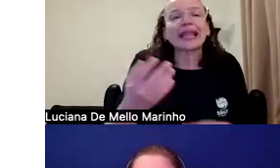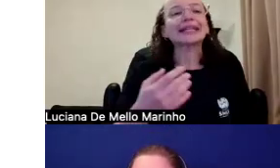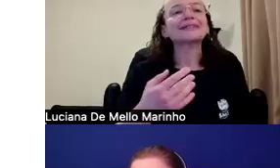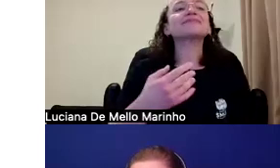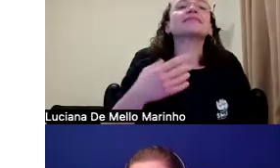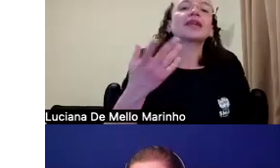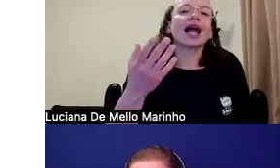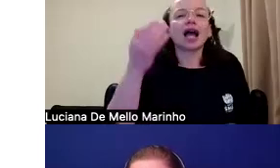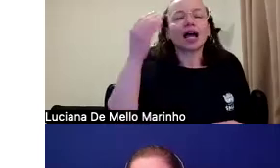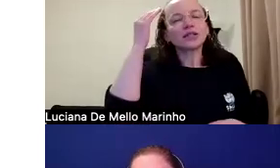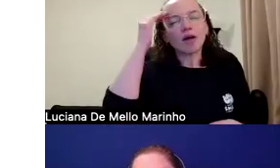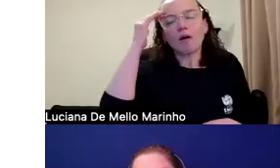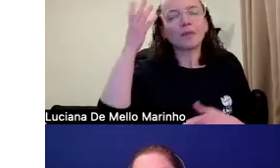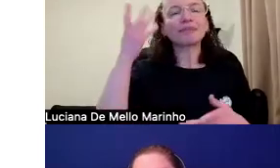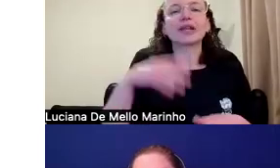So